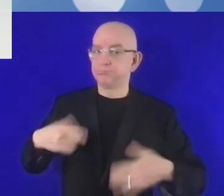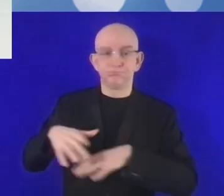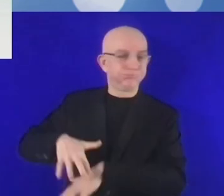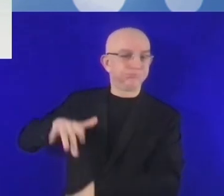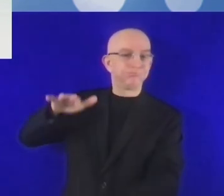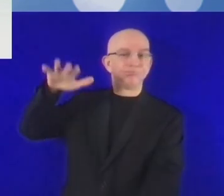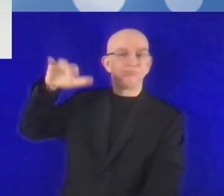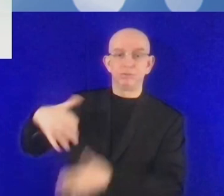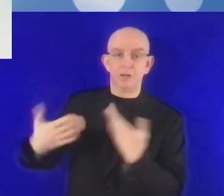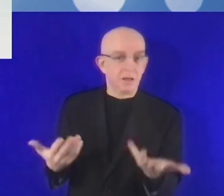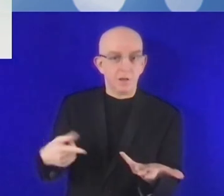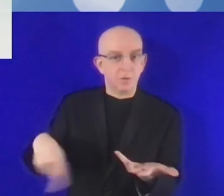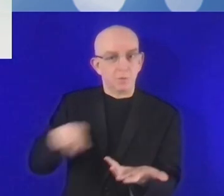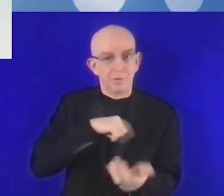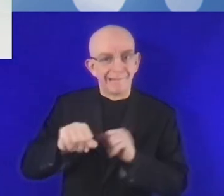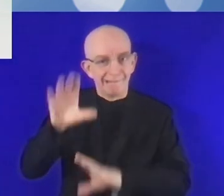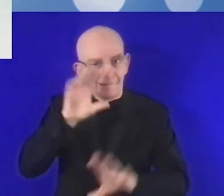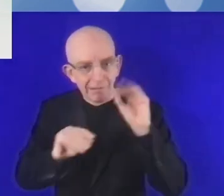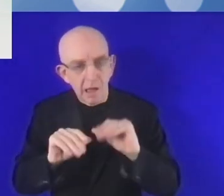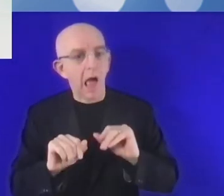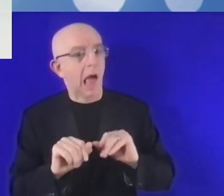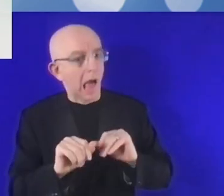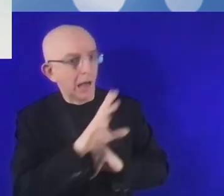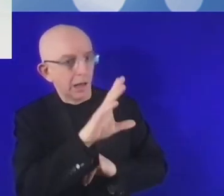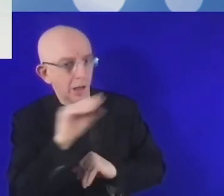and value each other's expertise.